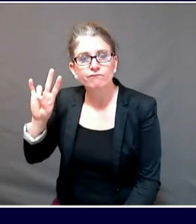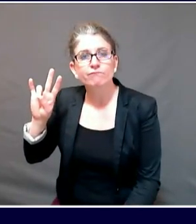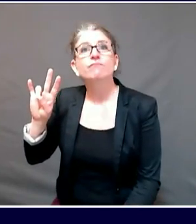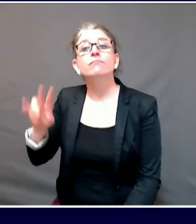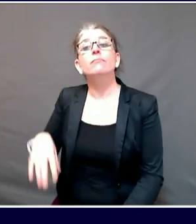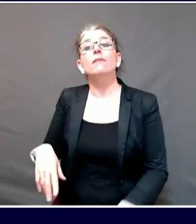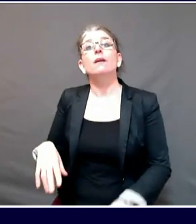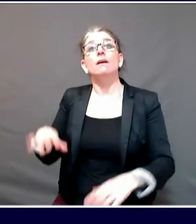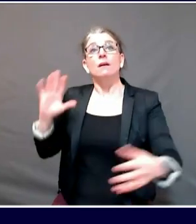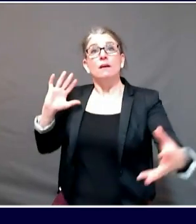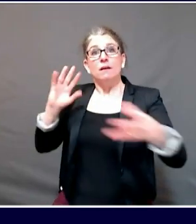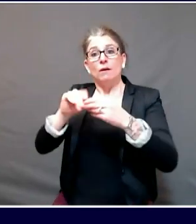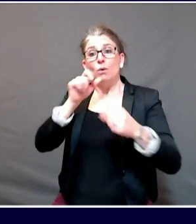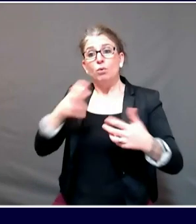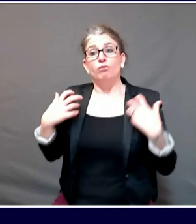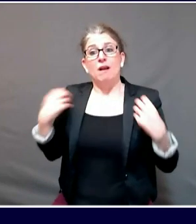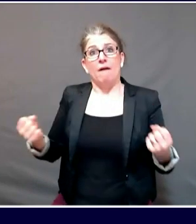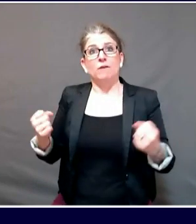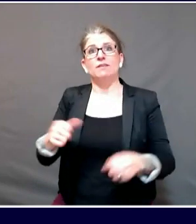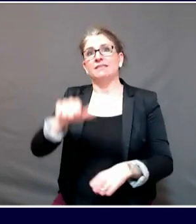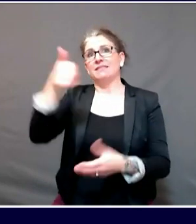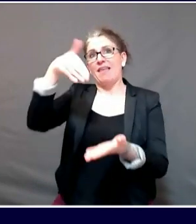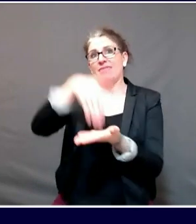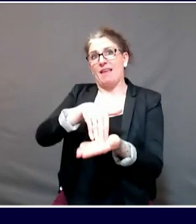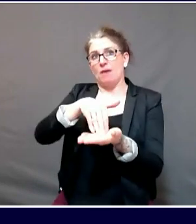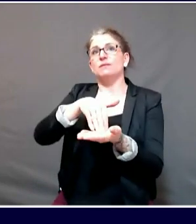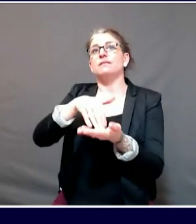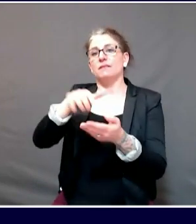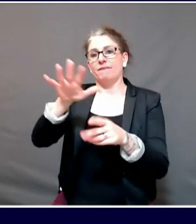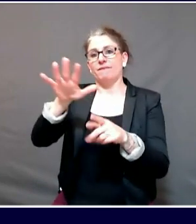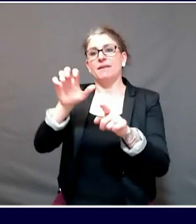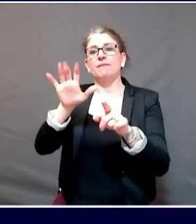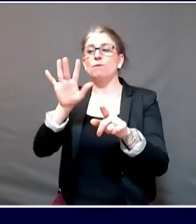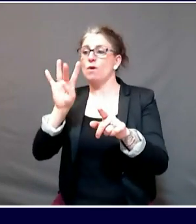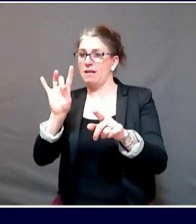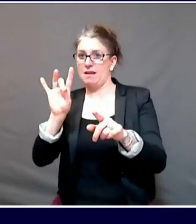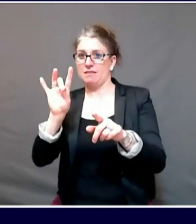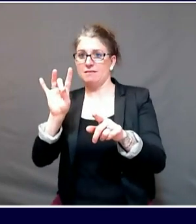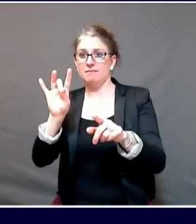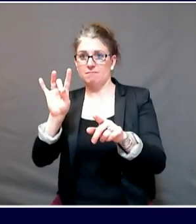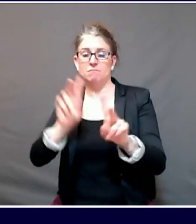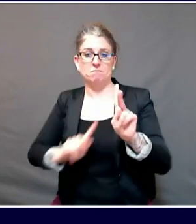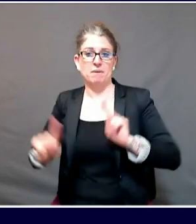in the past 1 week in Maine, we have logged